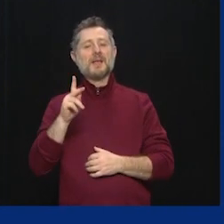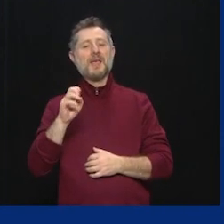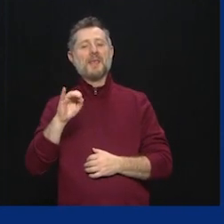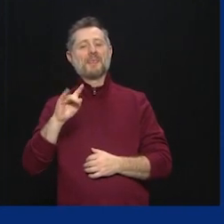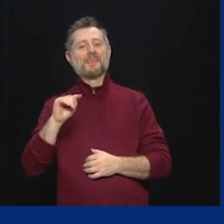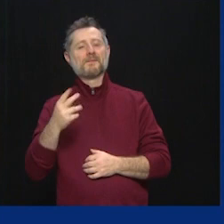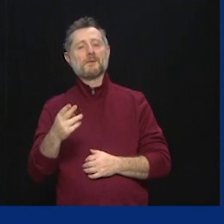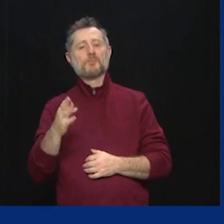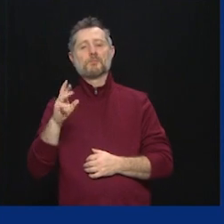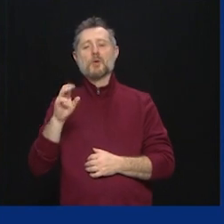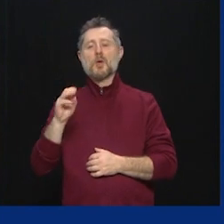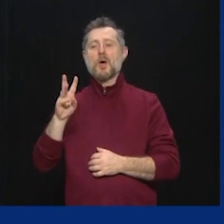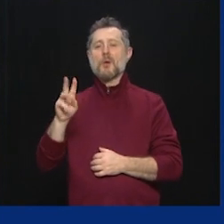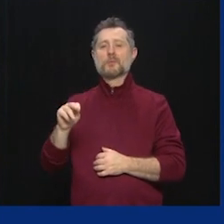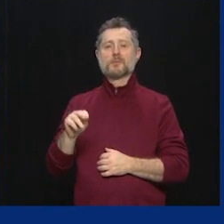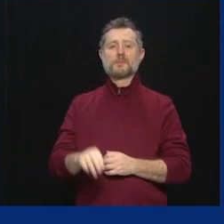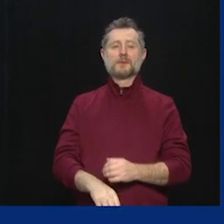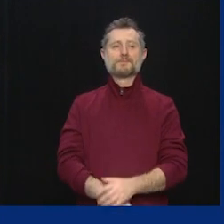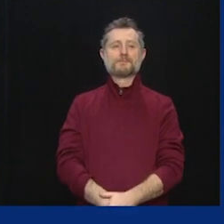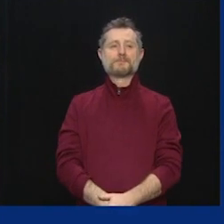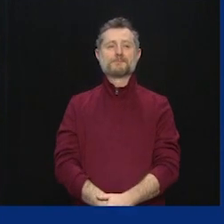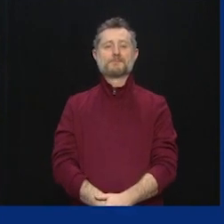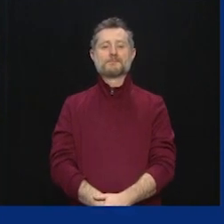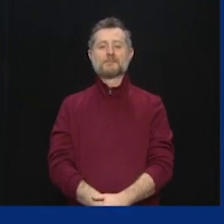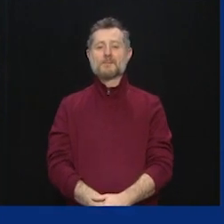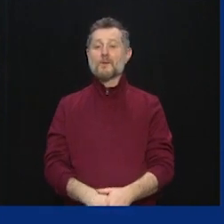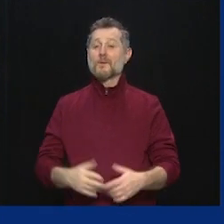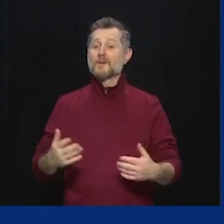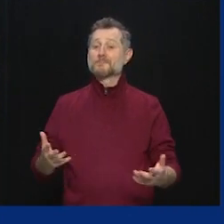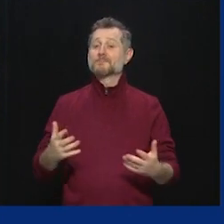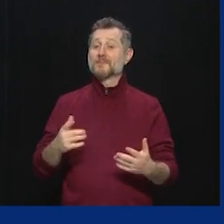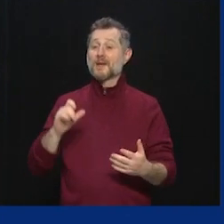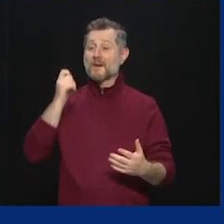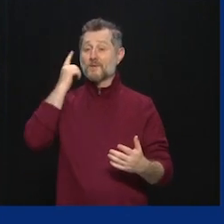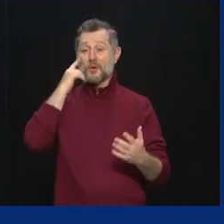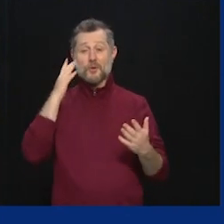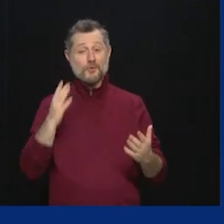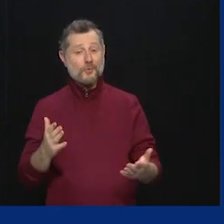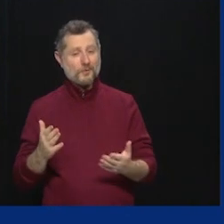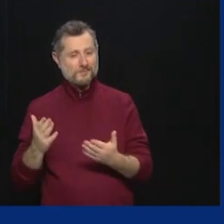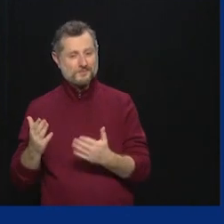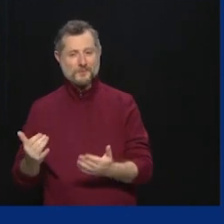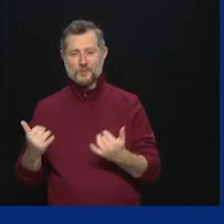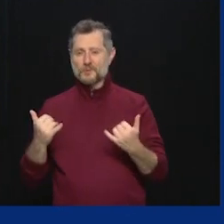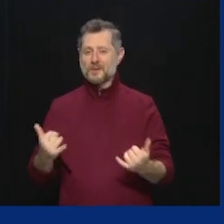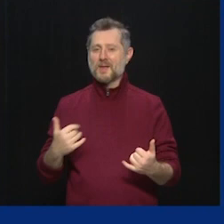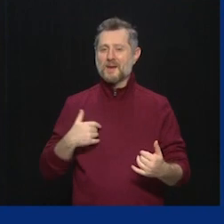Wow. Governor, we now have a quorum of the state legislature.